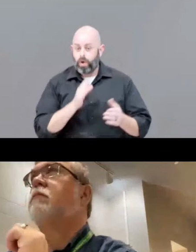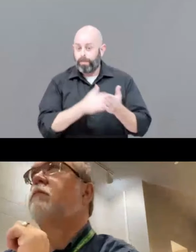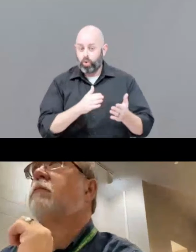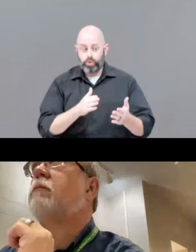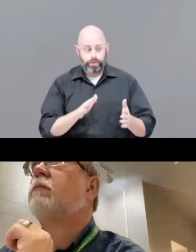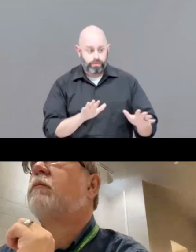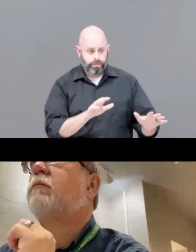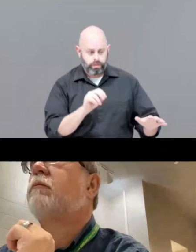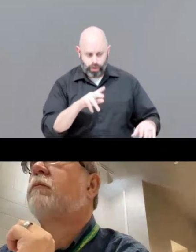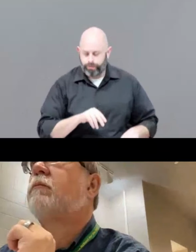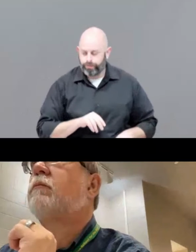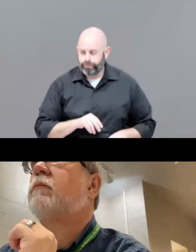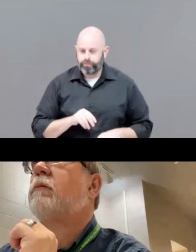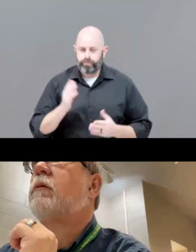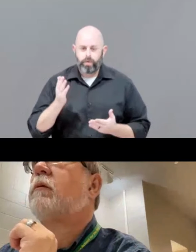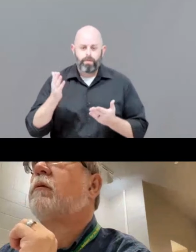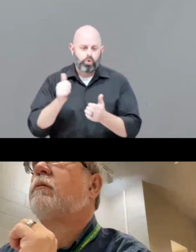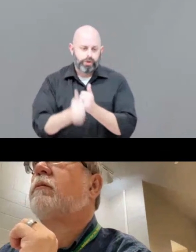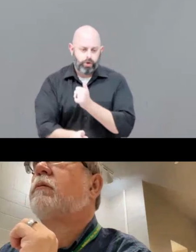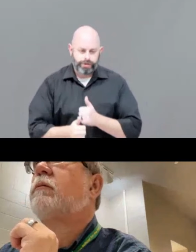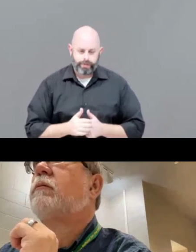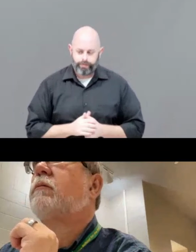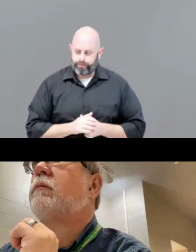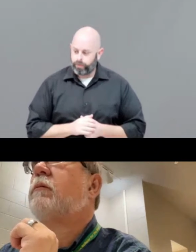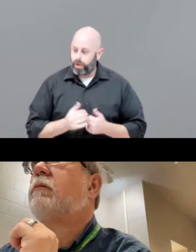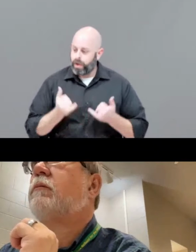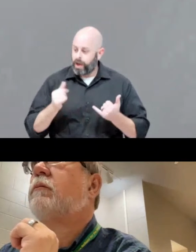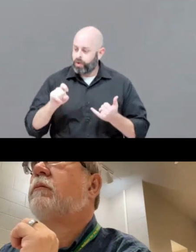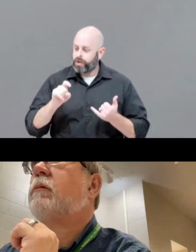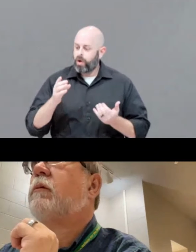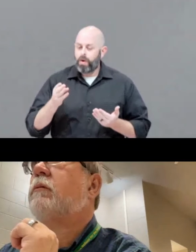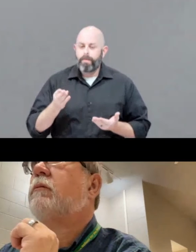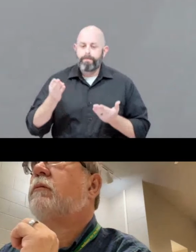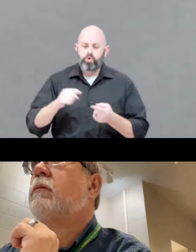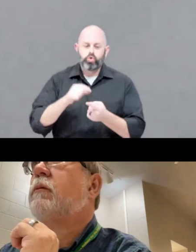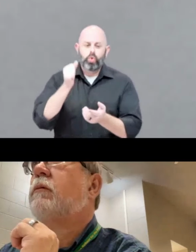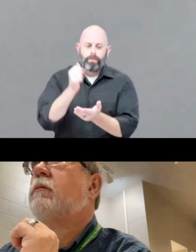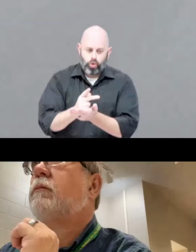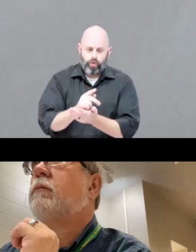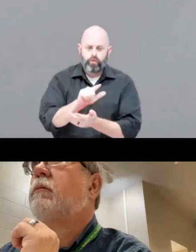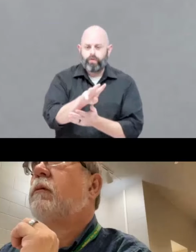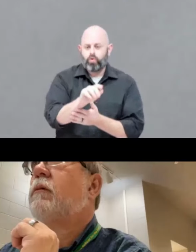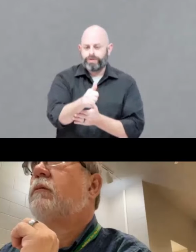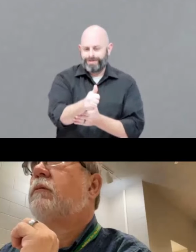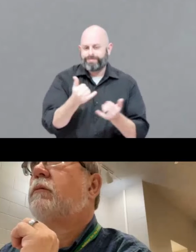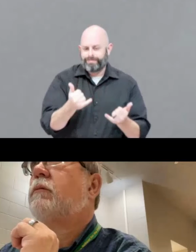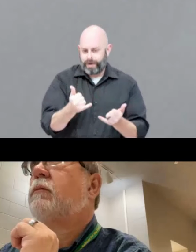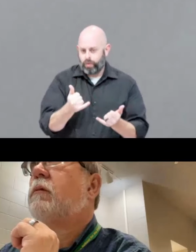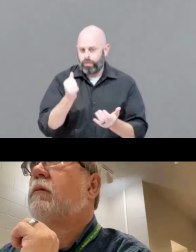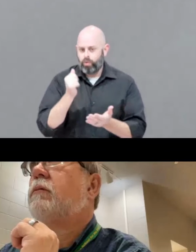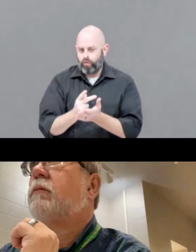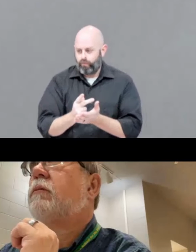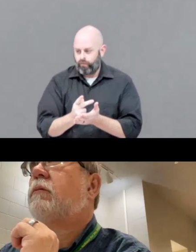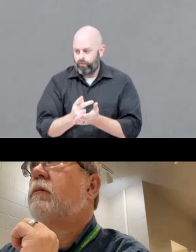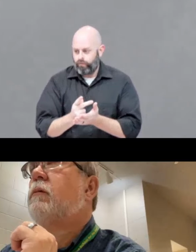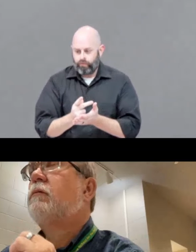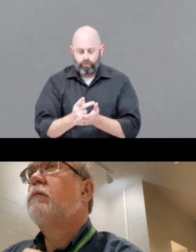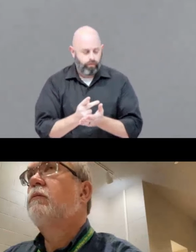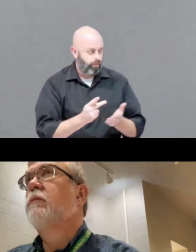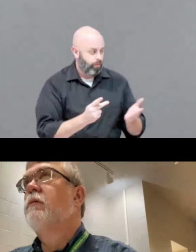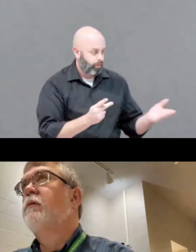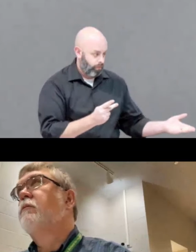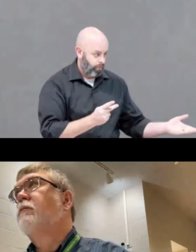sign. Okay, motion carried. So now you need a motion to approve 2410. Yeah, okay. Thank you. And